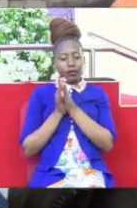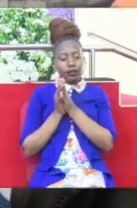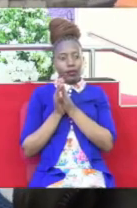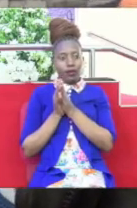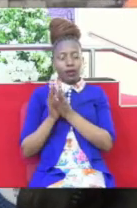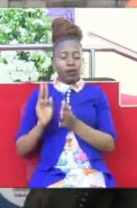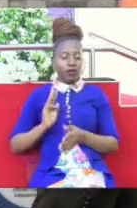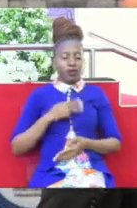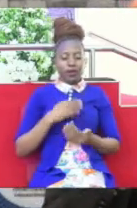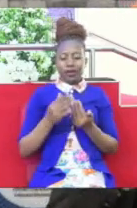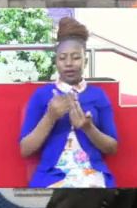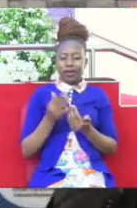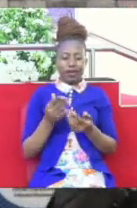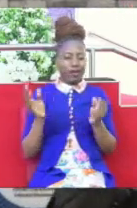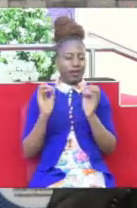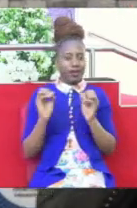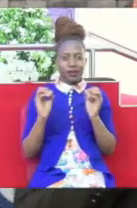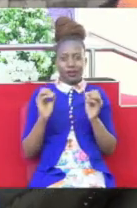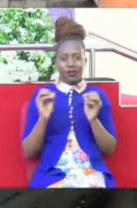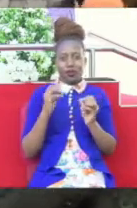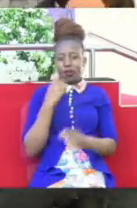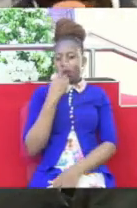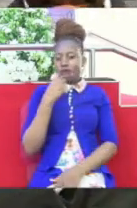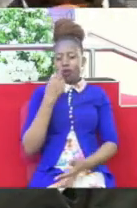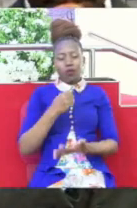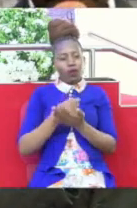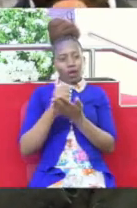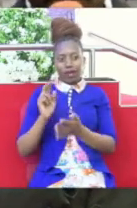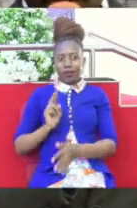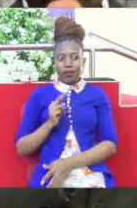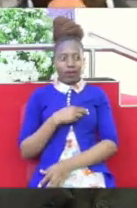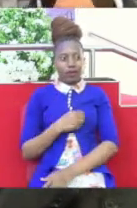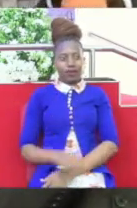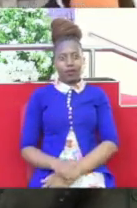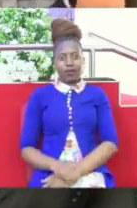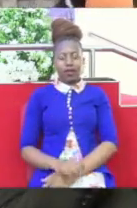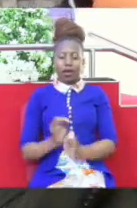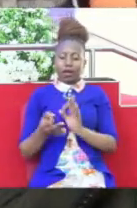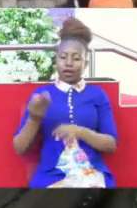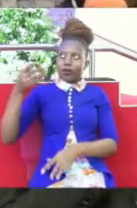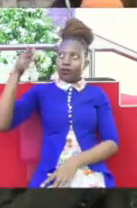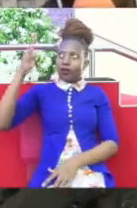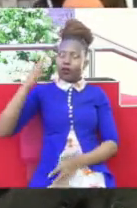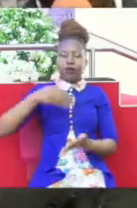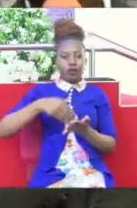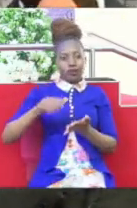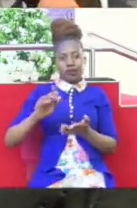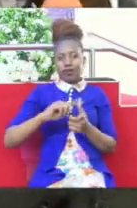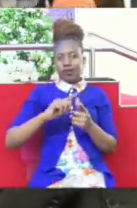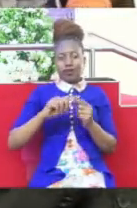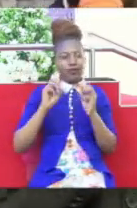not care. Hatujali. Who helps us? Mwile ambaye atatusaidia. As long as God sent them. Kama Mungu amewatuma. And everybody